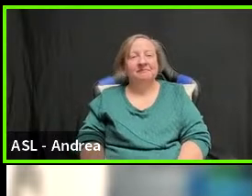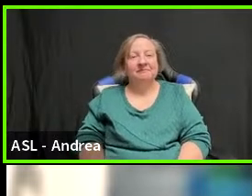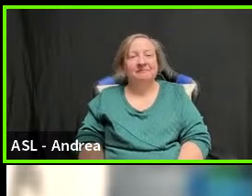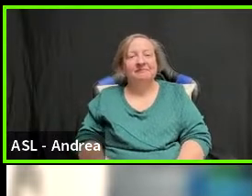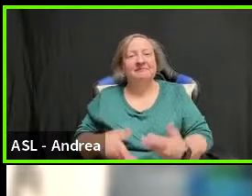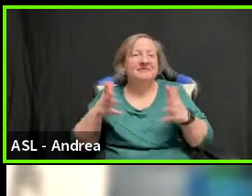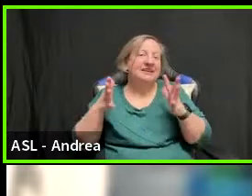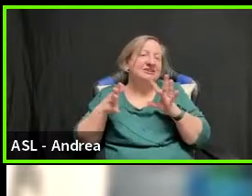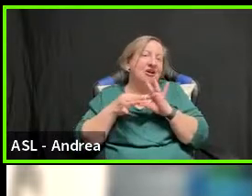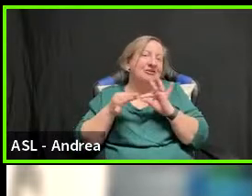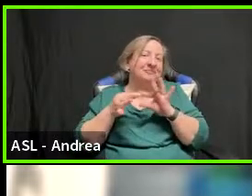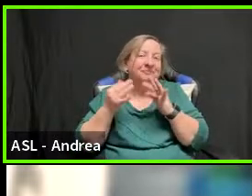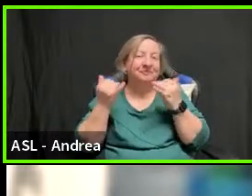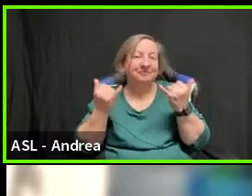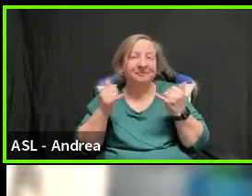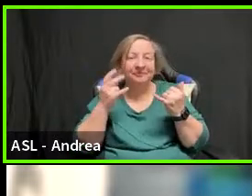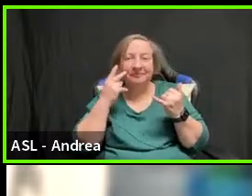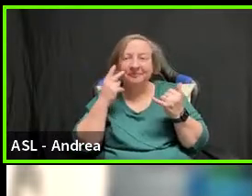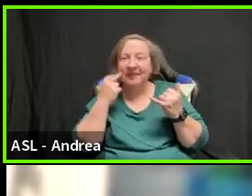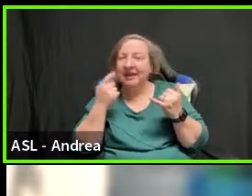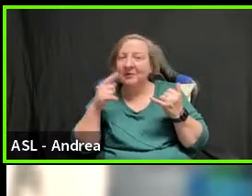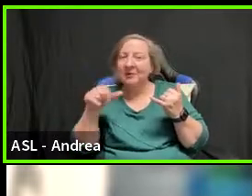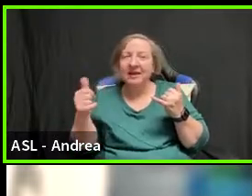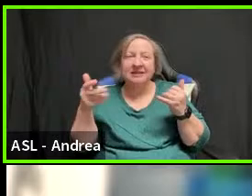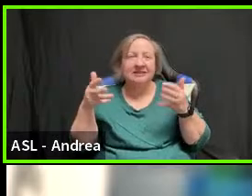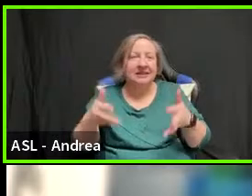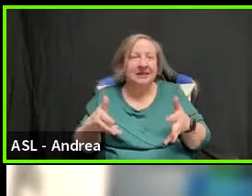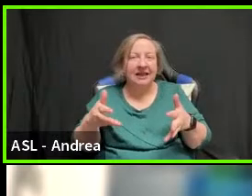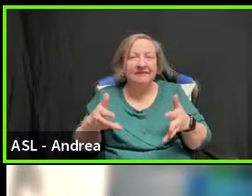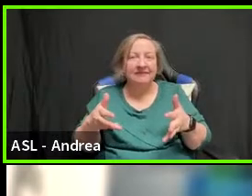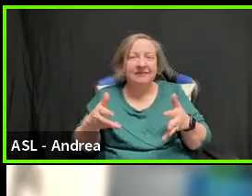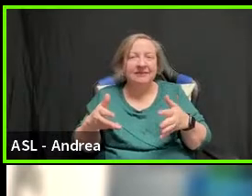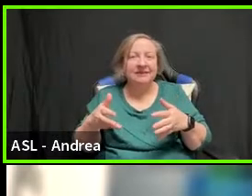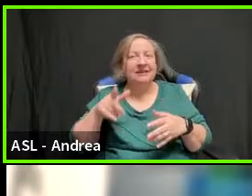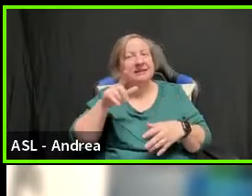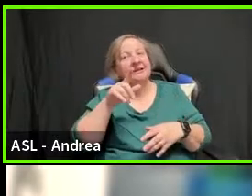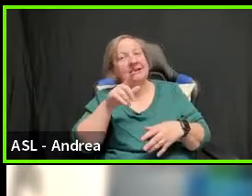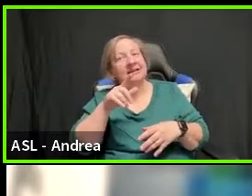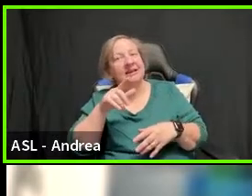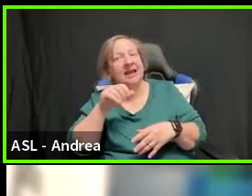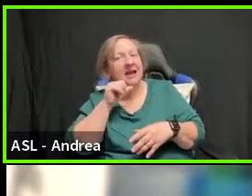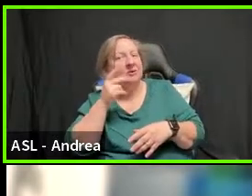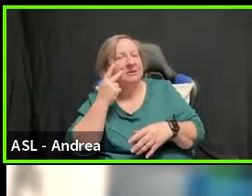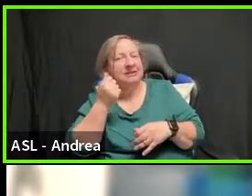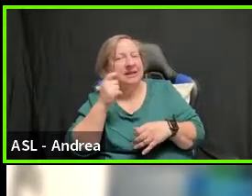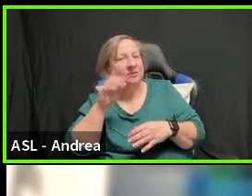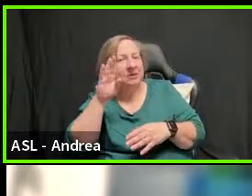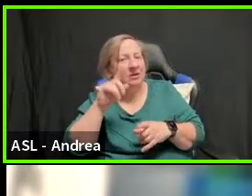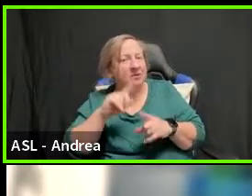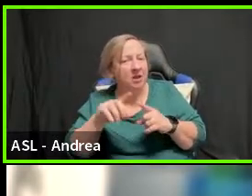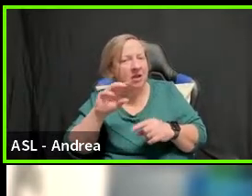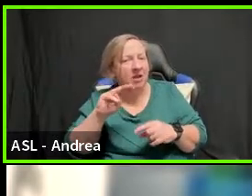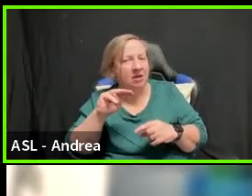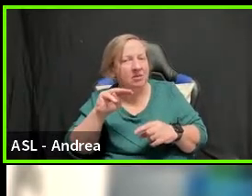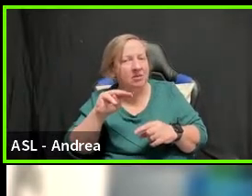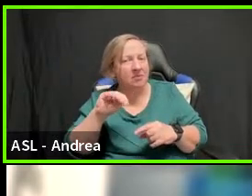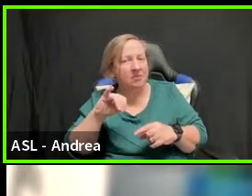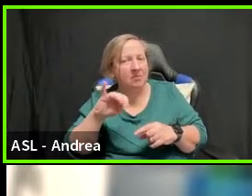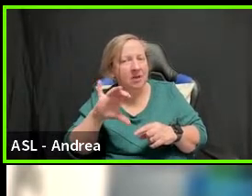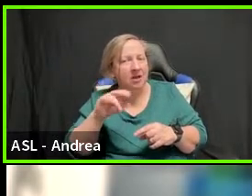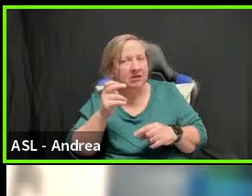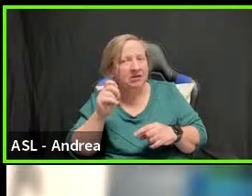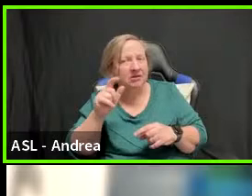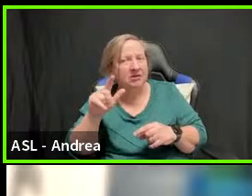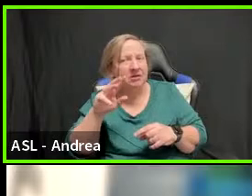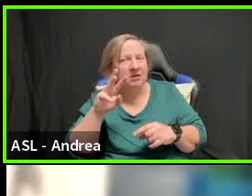That's all. Let's see. Is there anybody else left? I don't see any, but Michael Watkins, I'm guessing you may not have the,